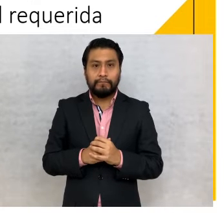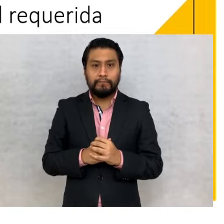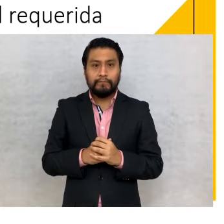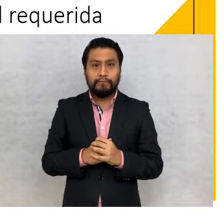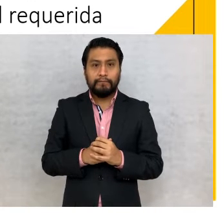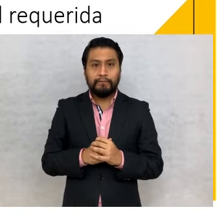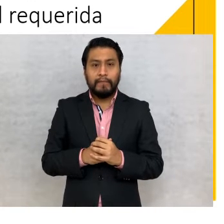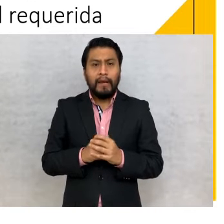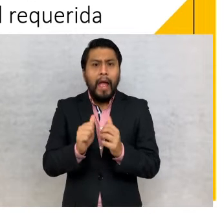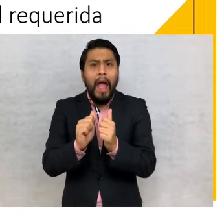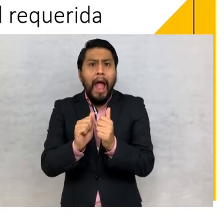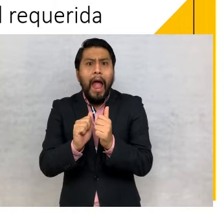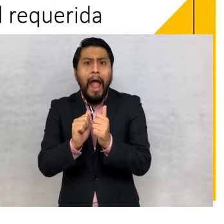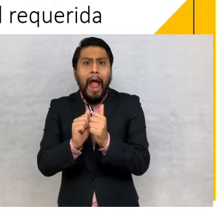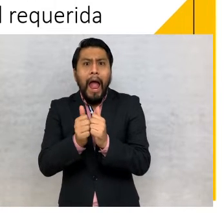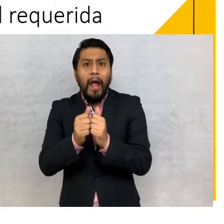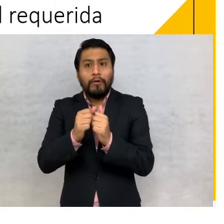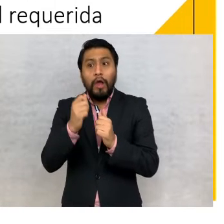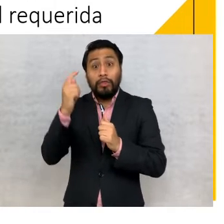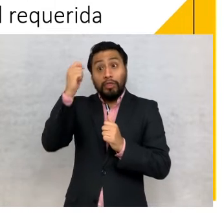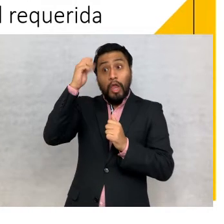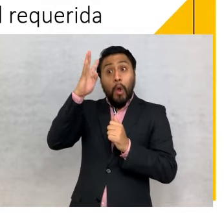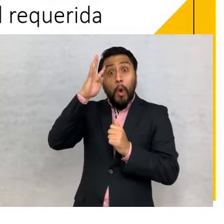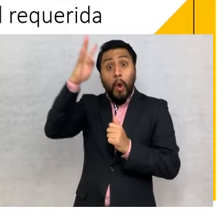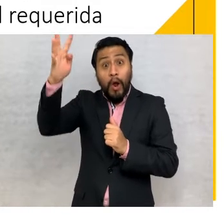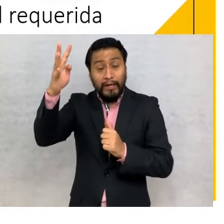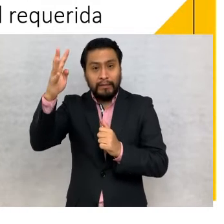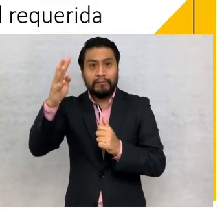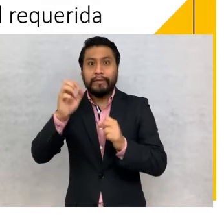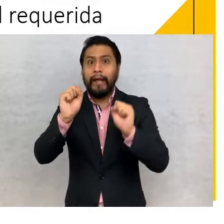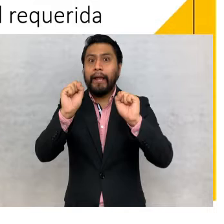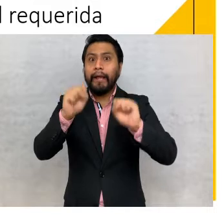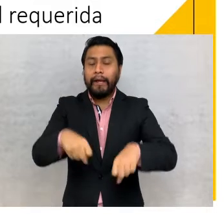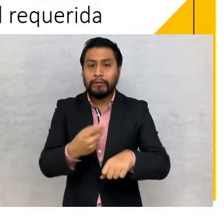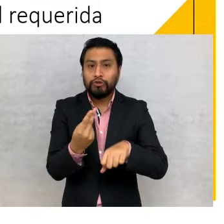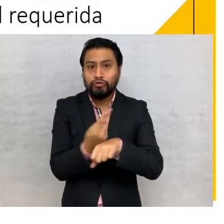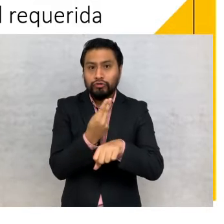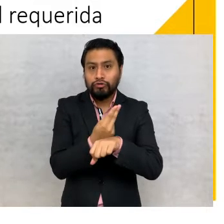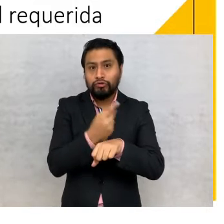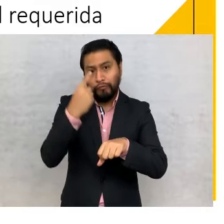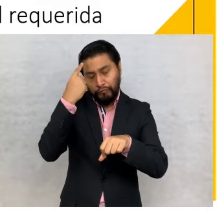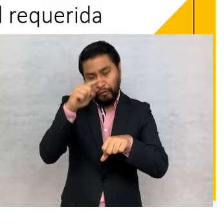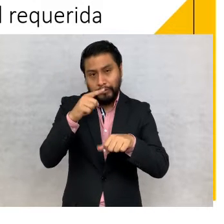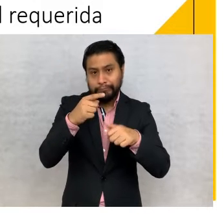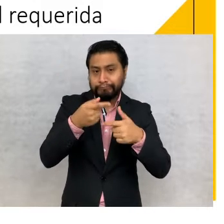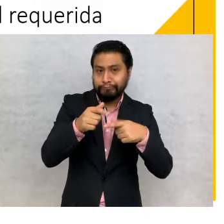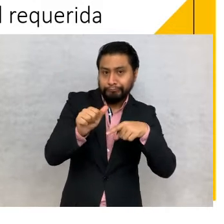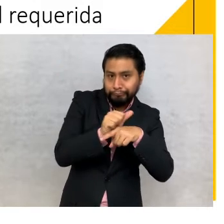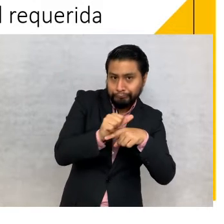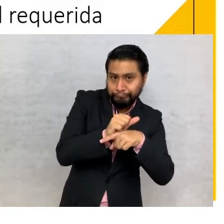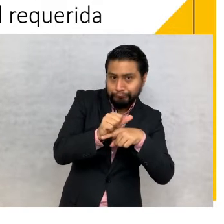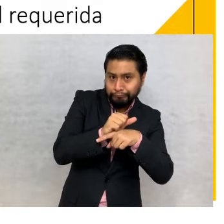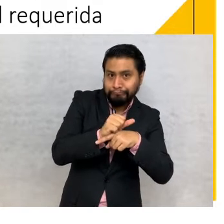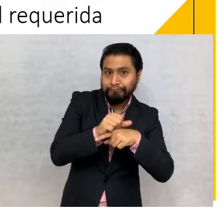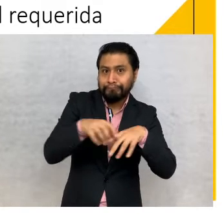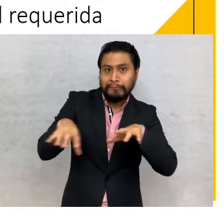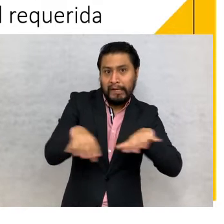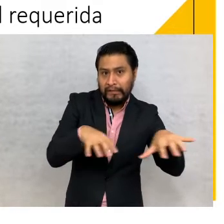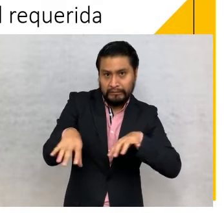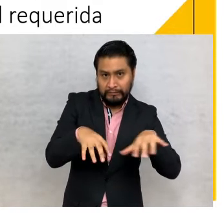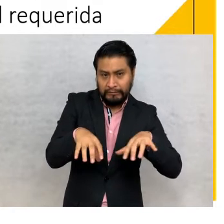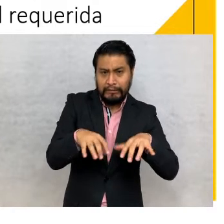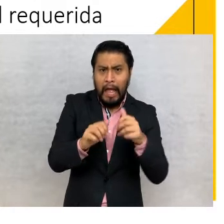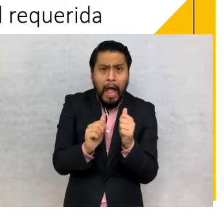of the implementation of the theoretical postulates to carry out this artificial selection.